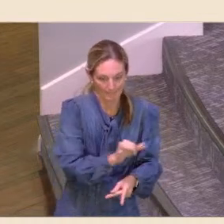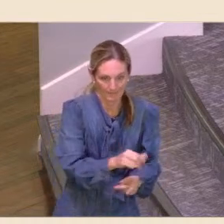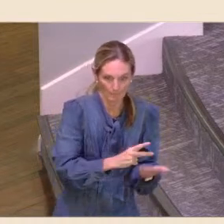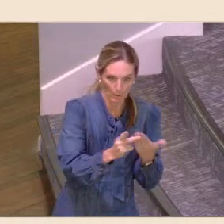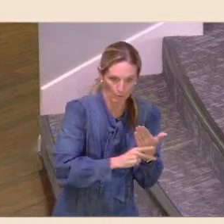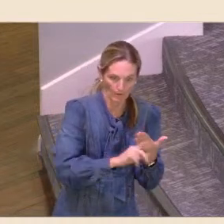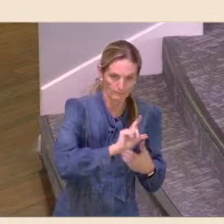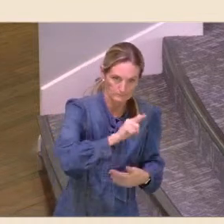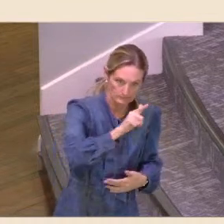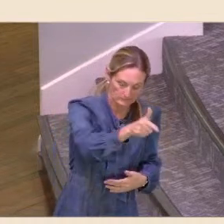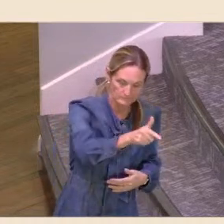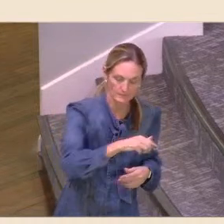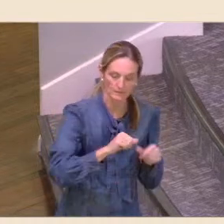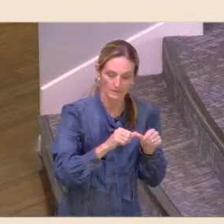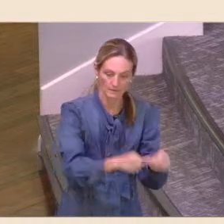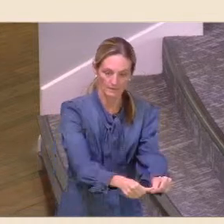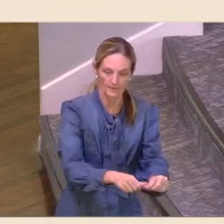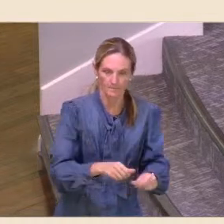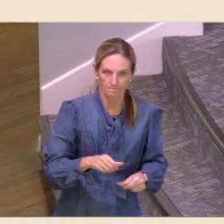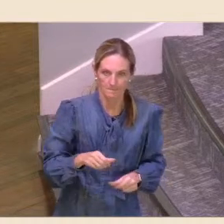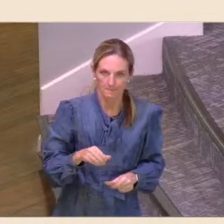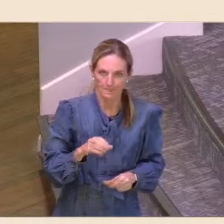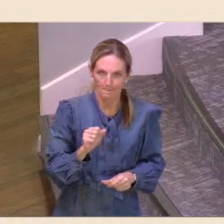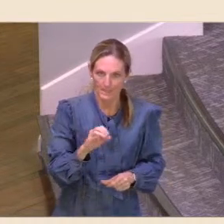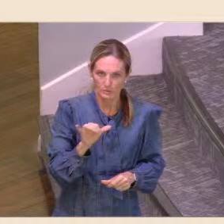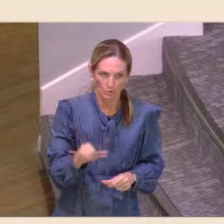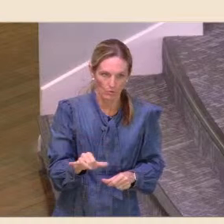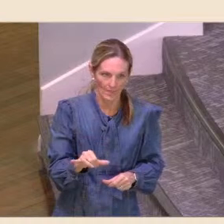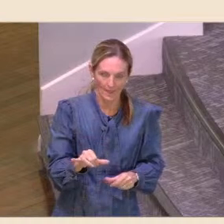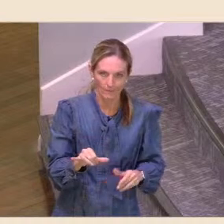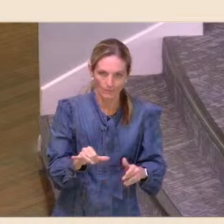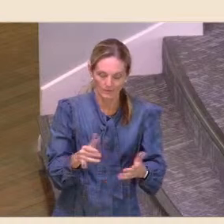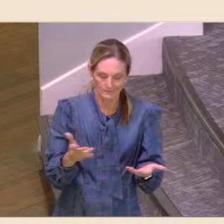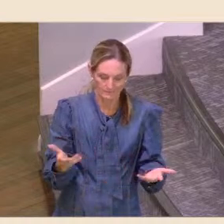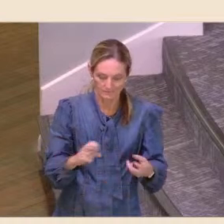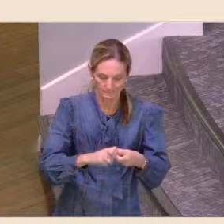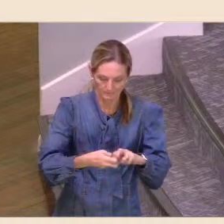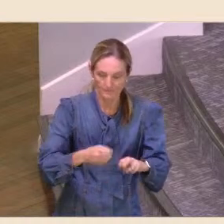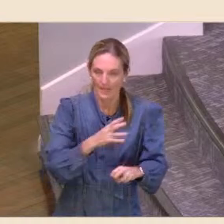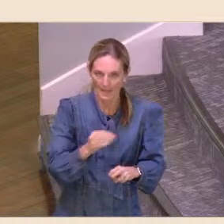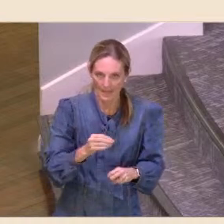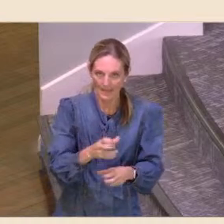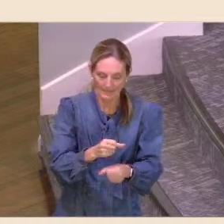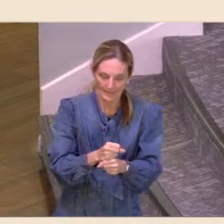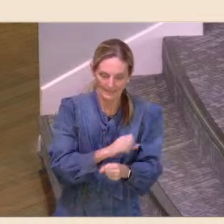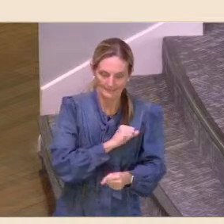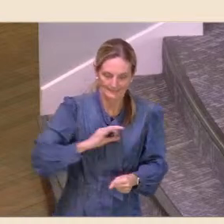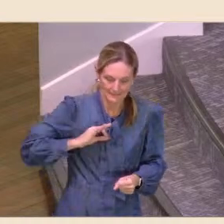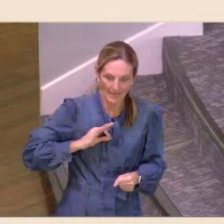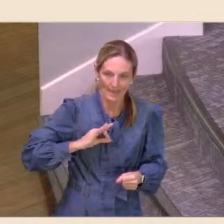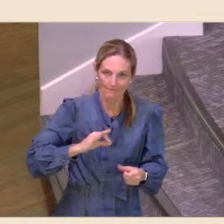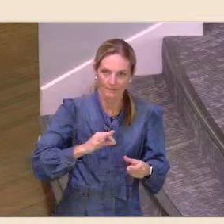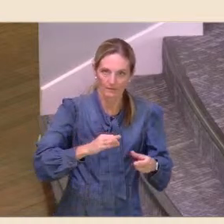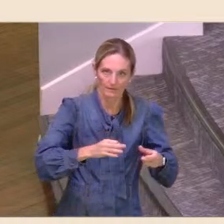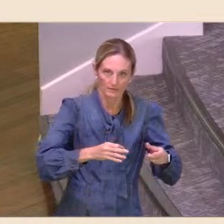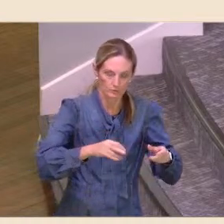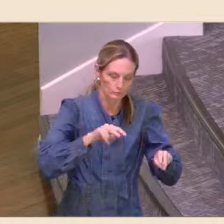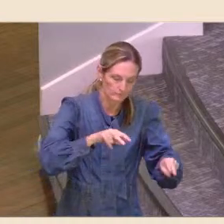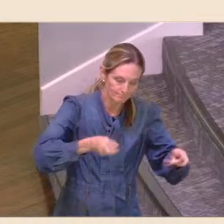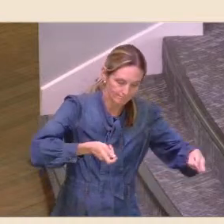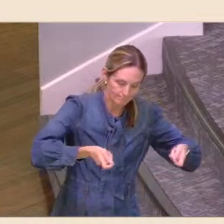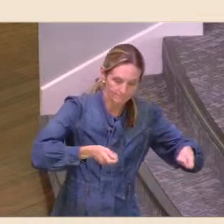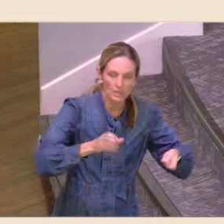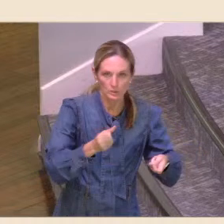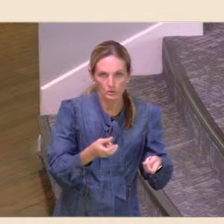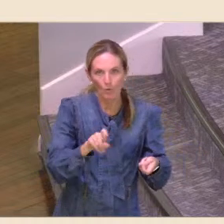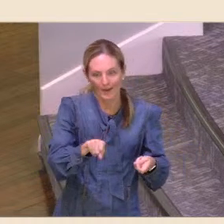going, was staffing them consistently with the hourly rates that we were paying pre-pandemic. So we did have to increase